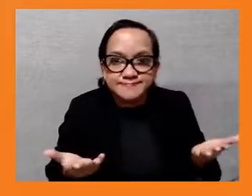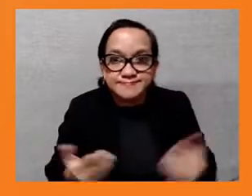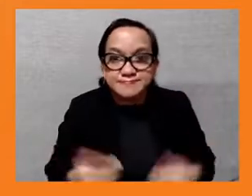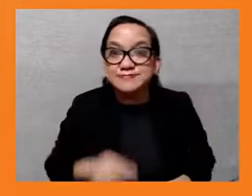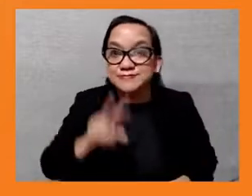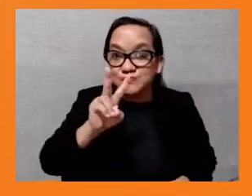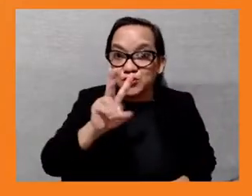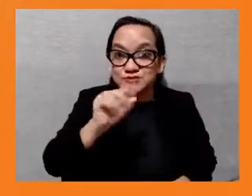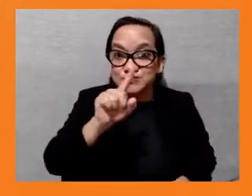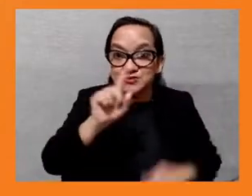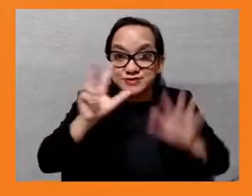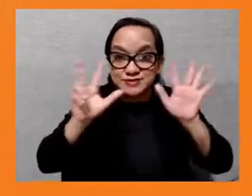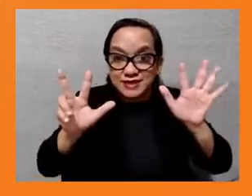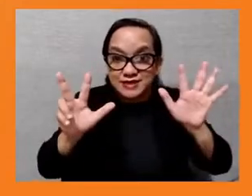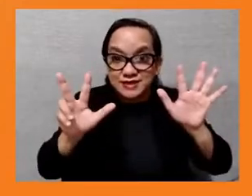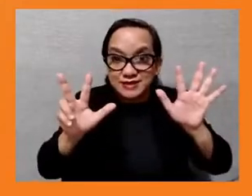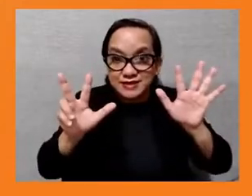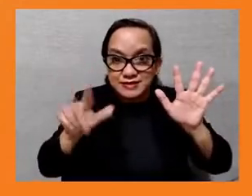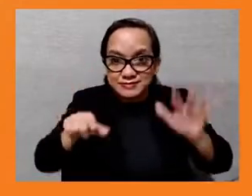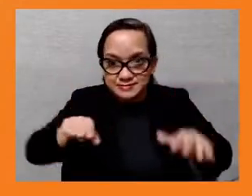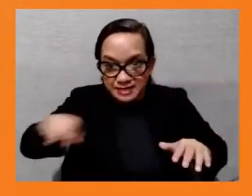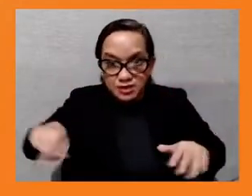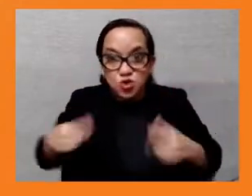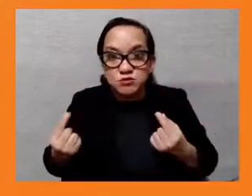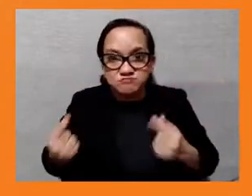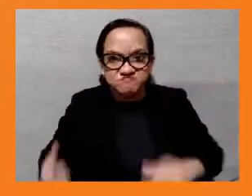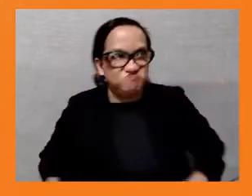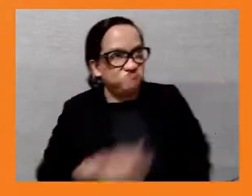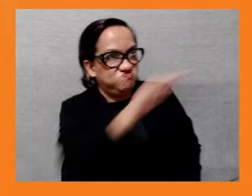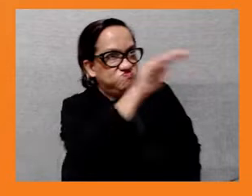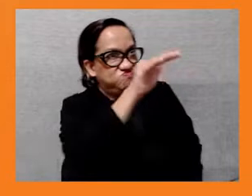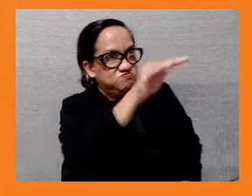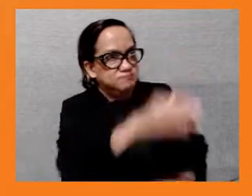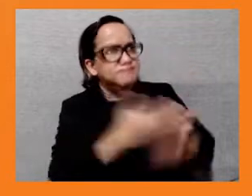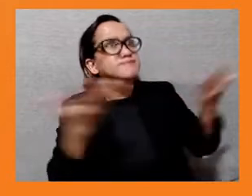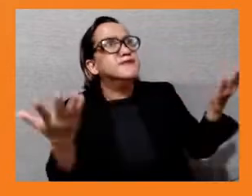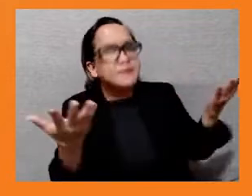discussion yesterday. The point is to have a